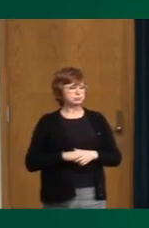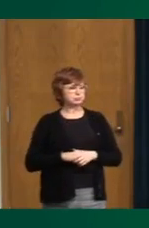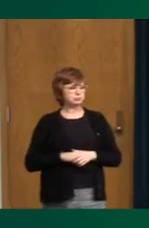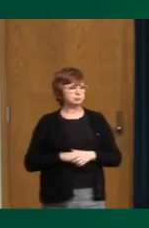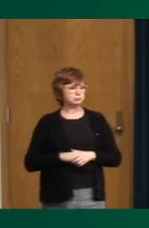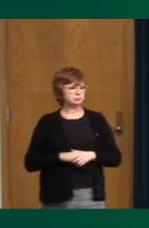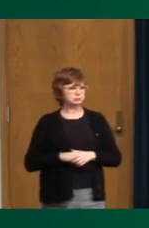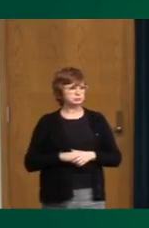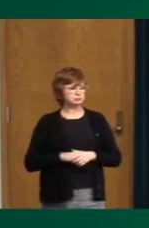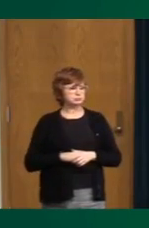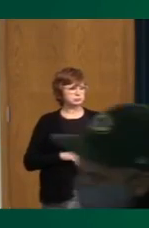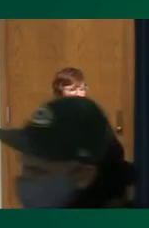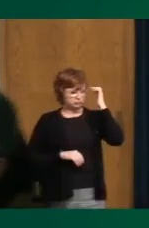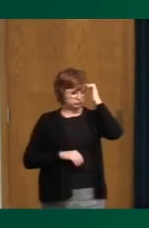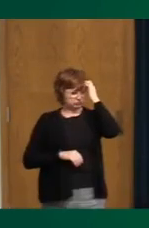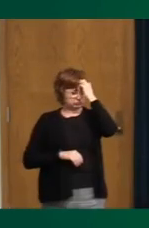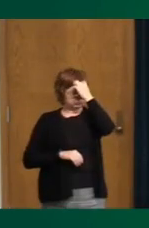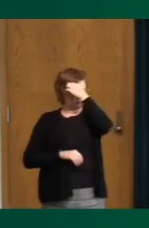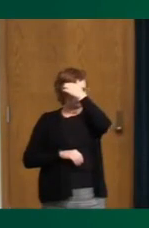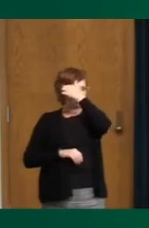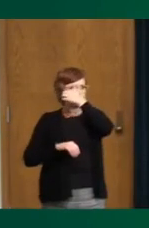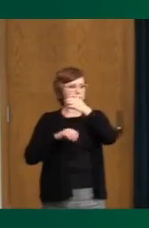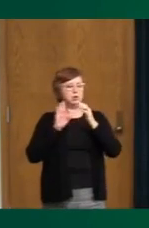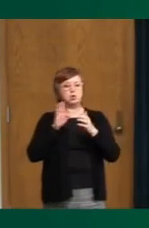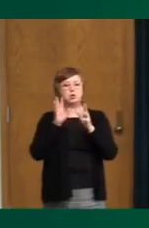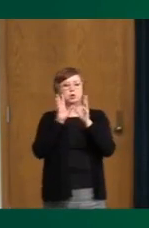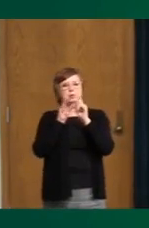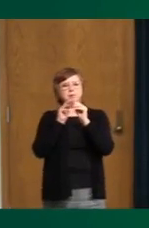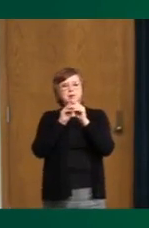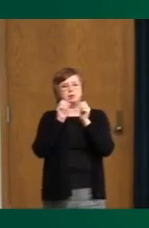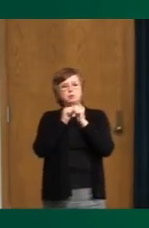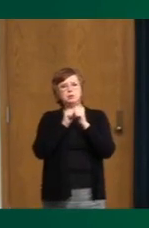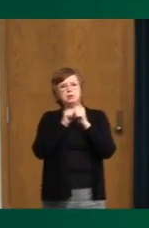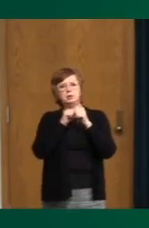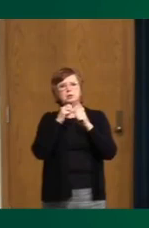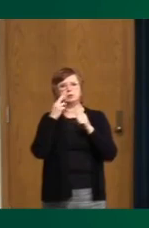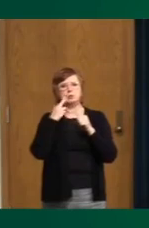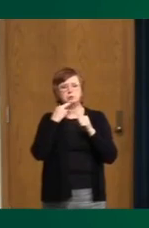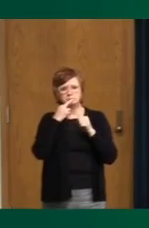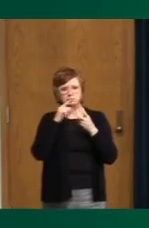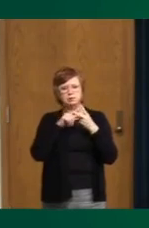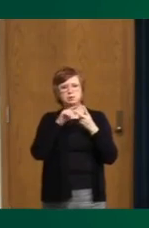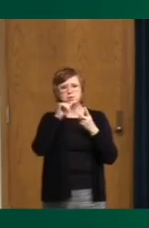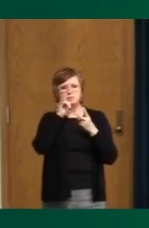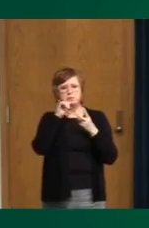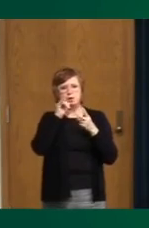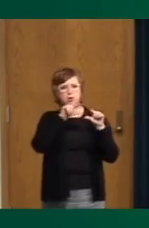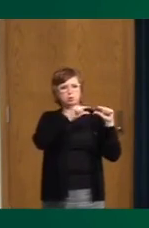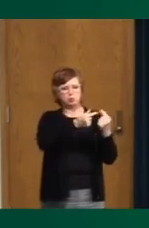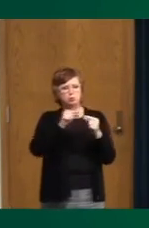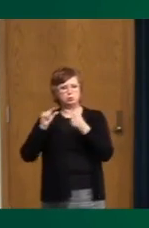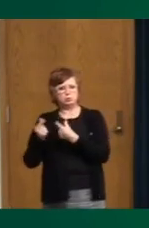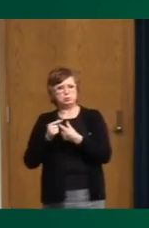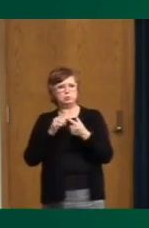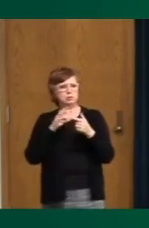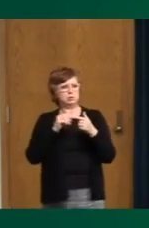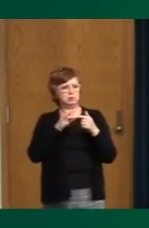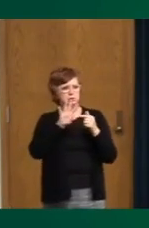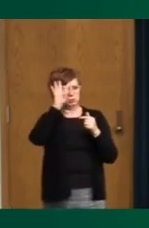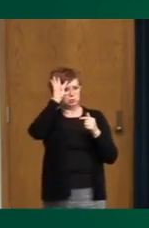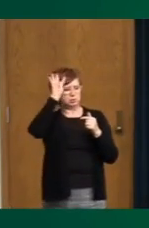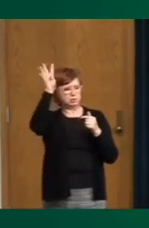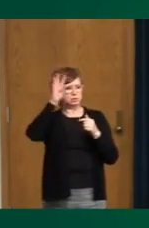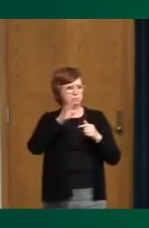take with hospitality industries, other activities, and when do you think you'll have a decision made on what to do with